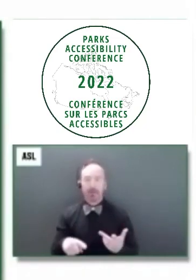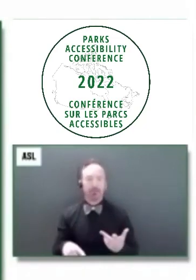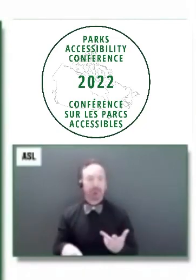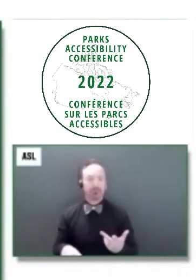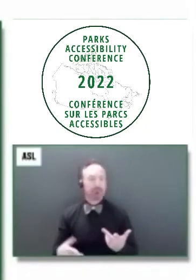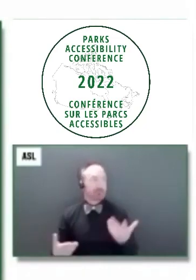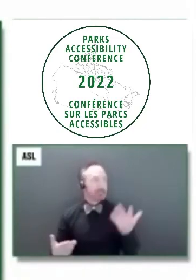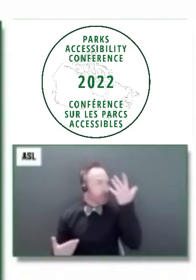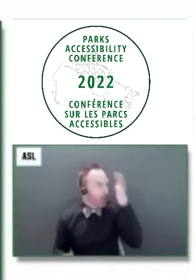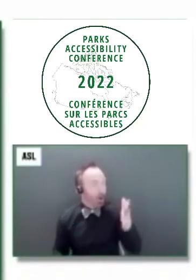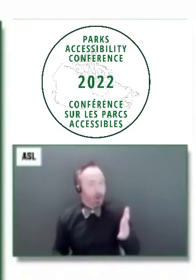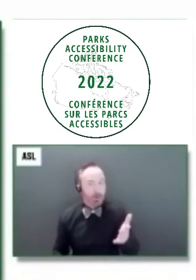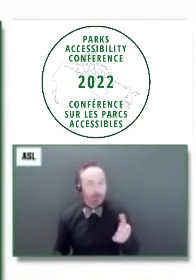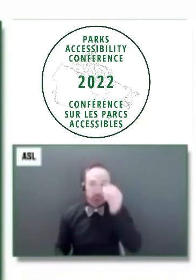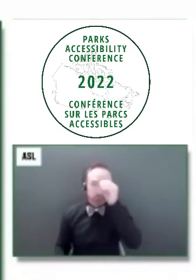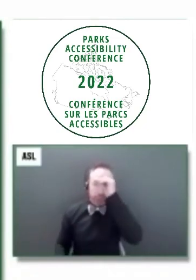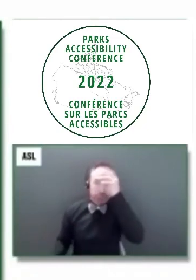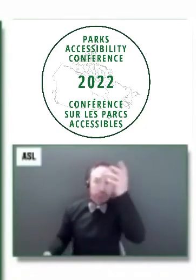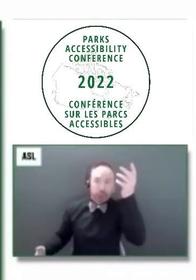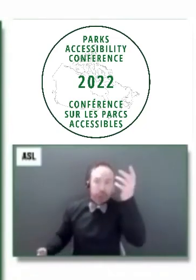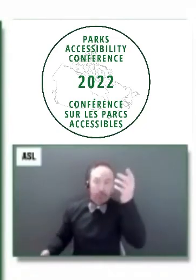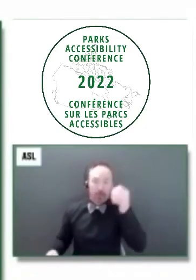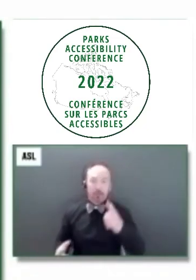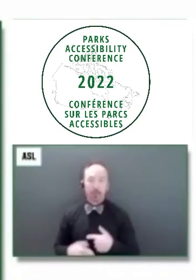better staff training and education.